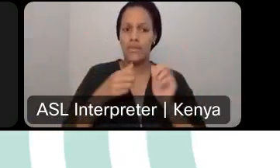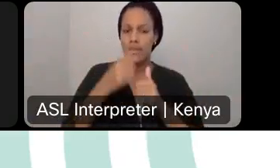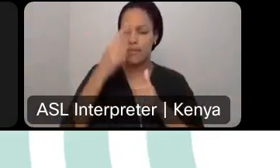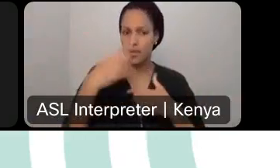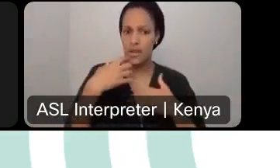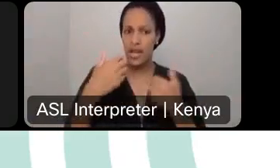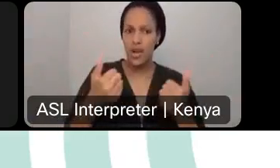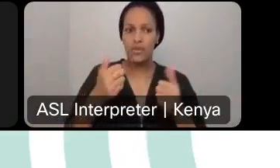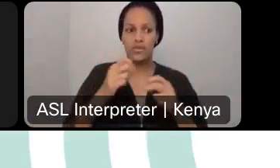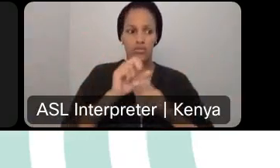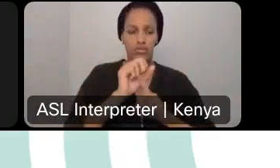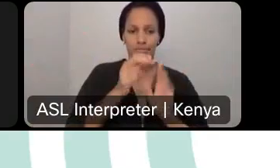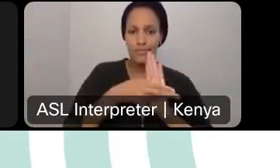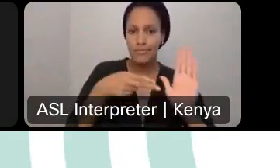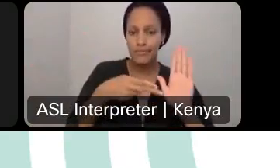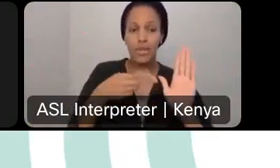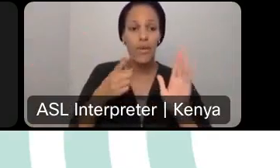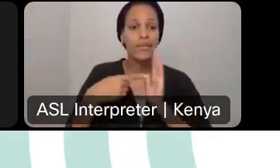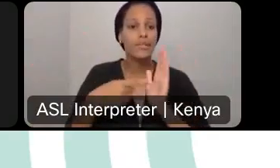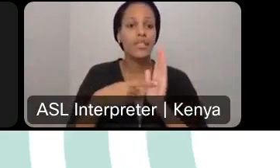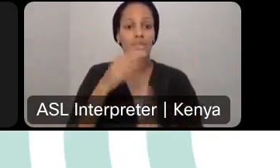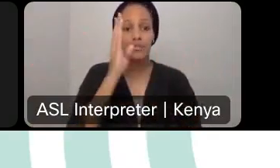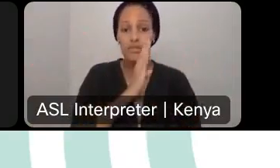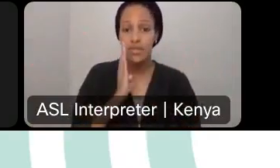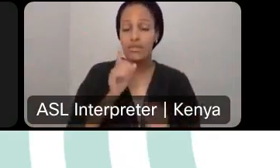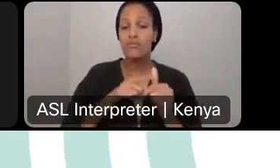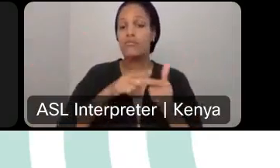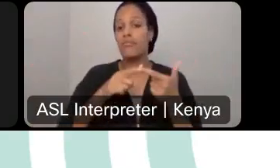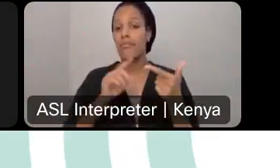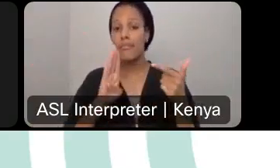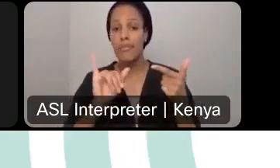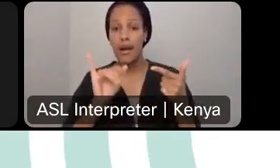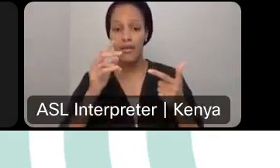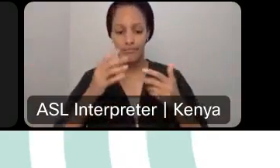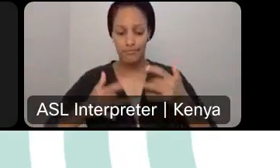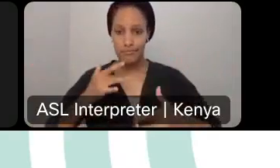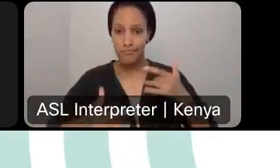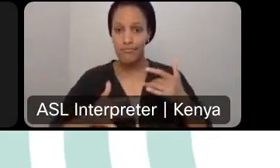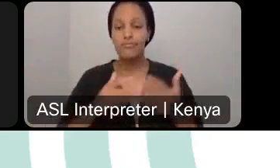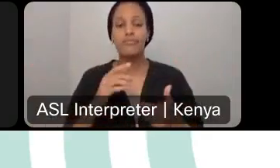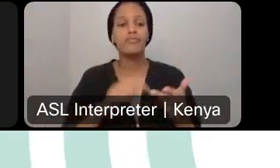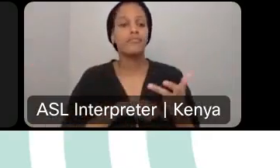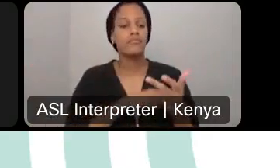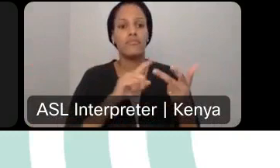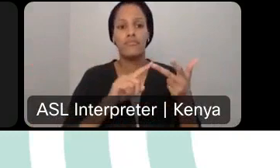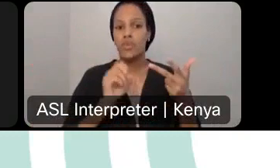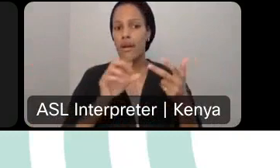schizophrenia, bipolar disorder, or severe depression. Still, many other people have alternative